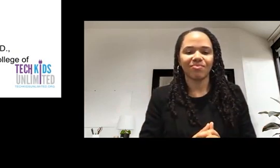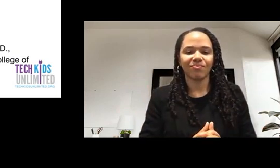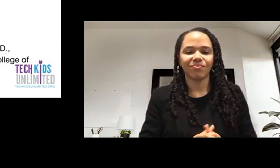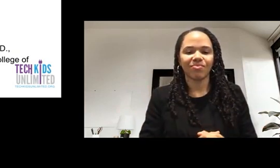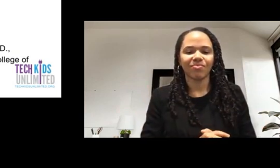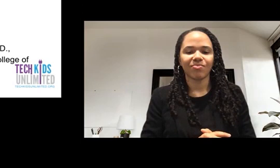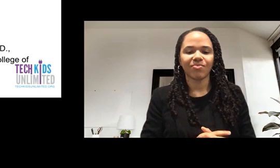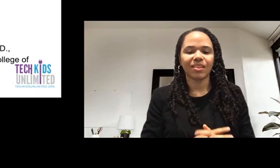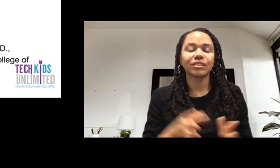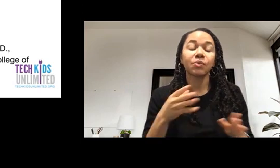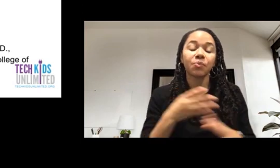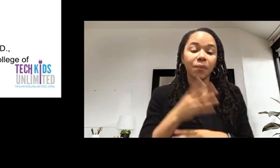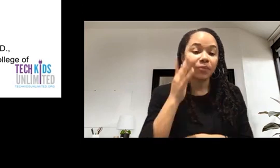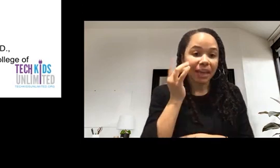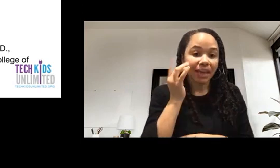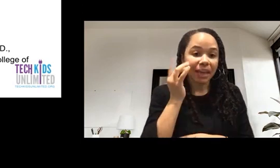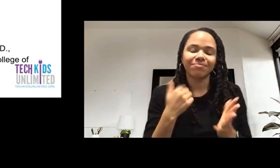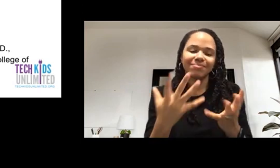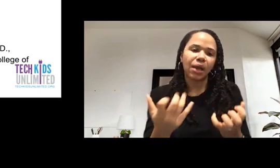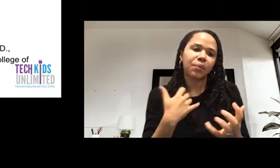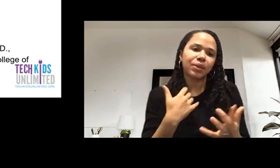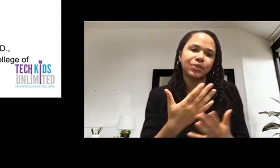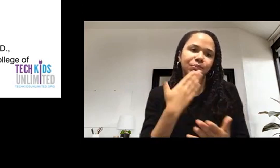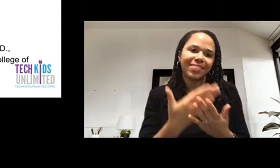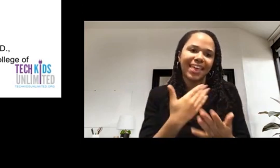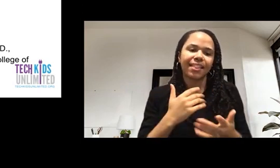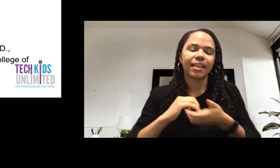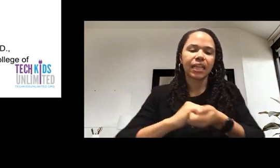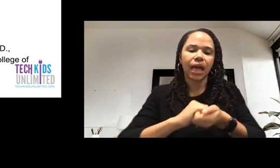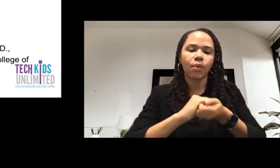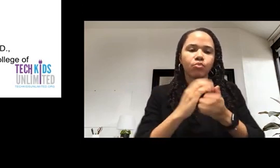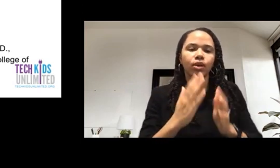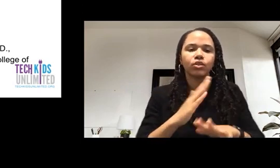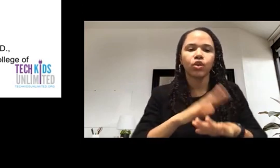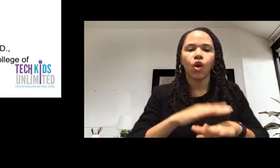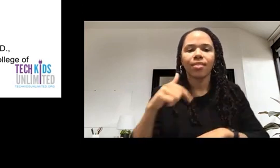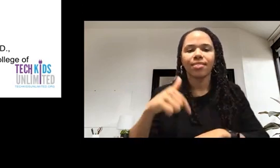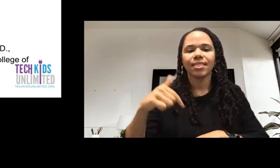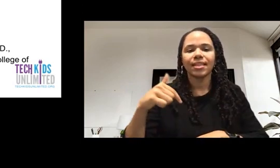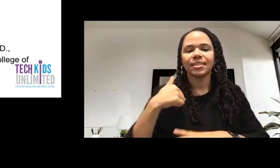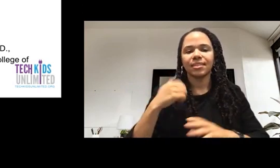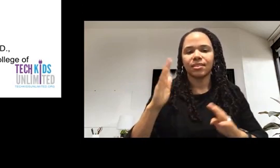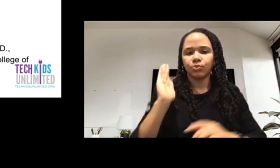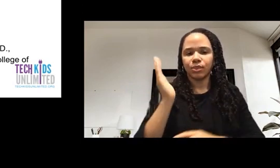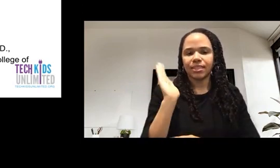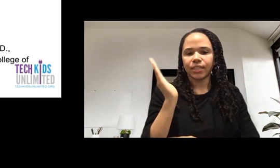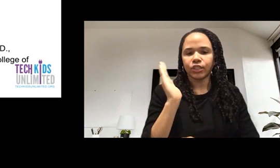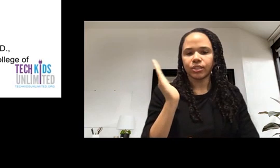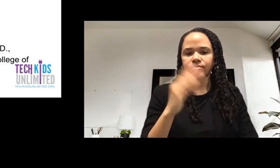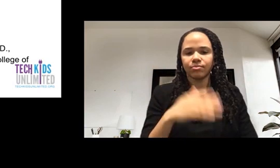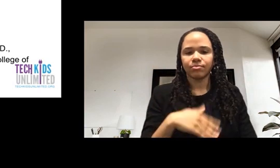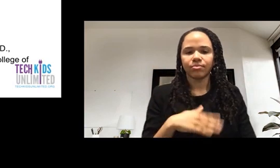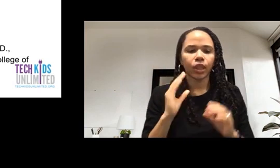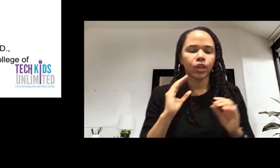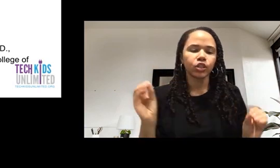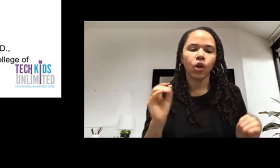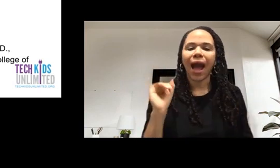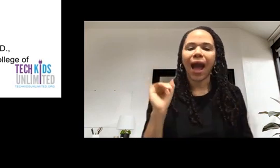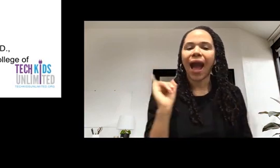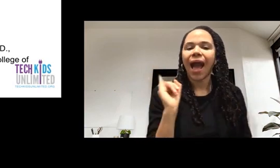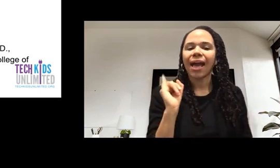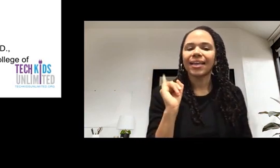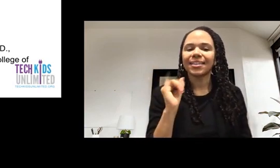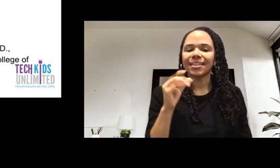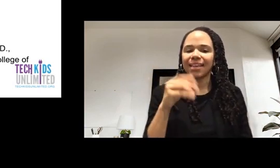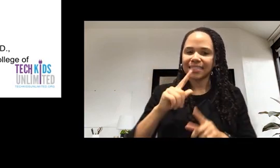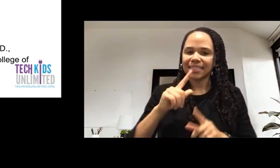I really want to thank also my collaborators on this presentation. You can see who they are. There's no I in team,